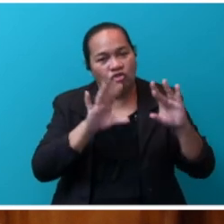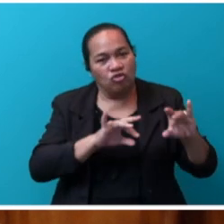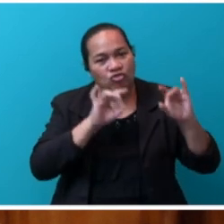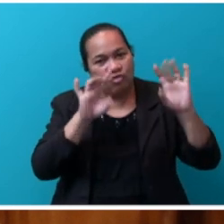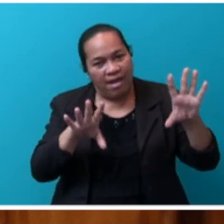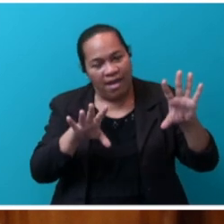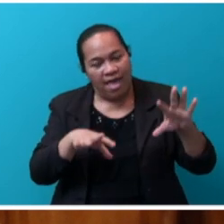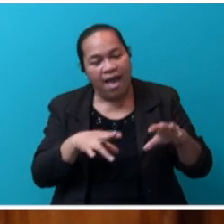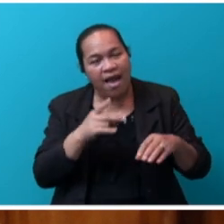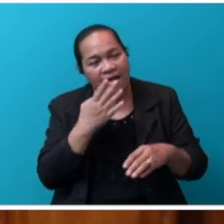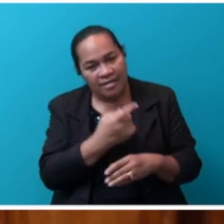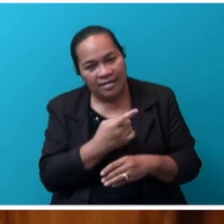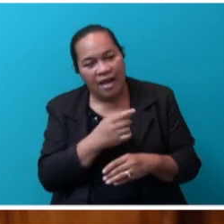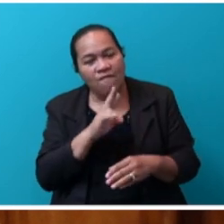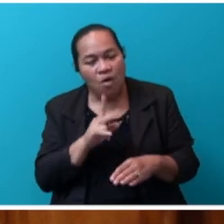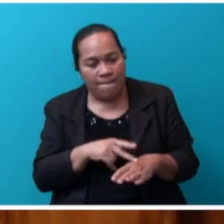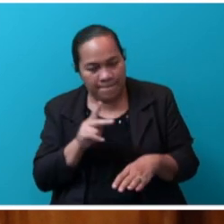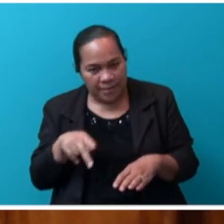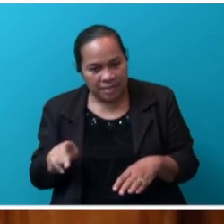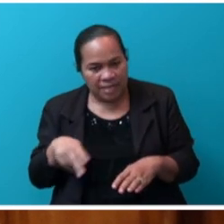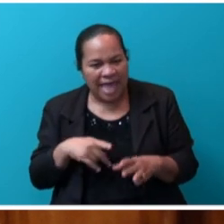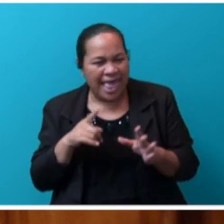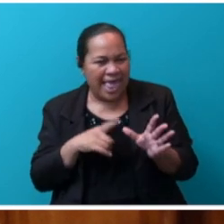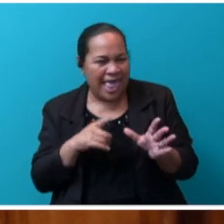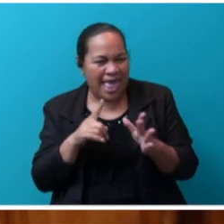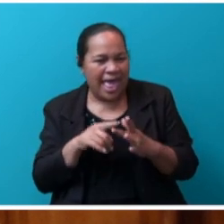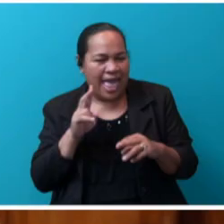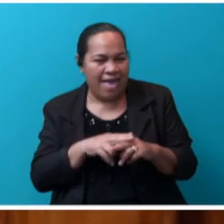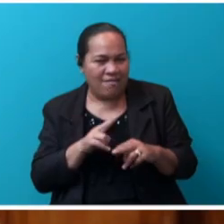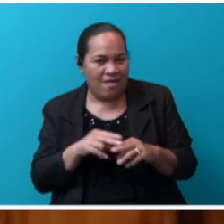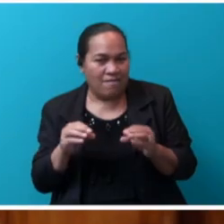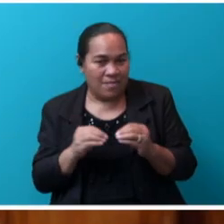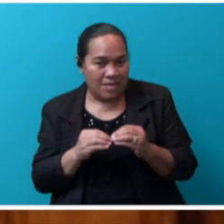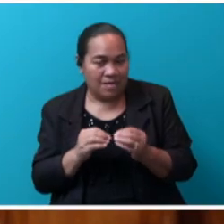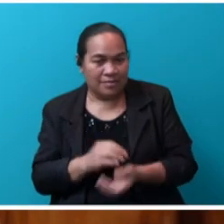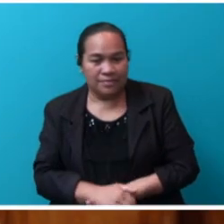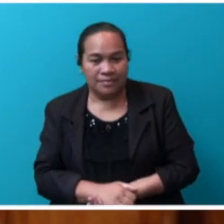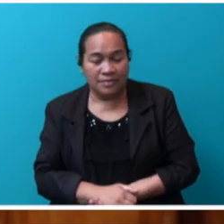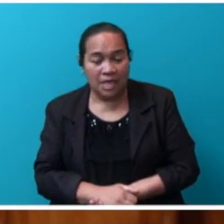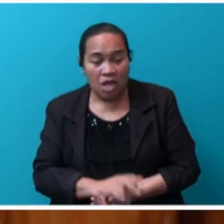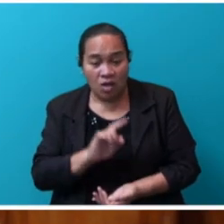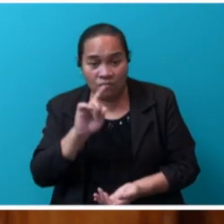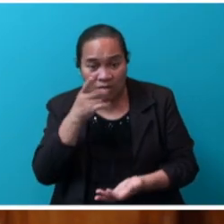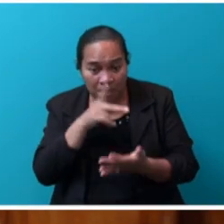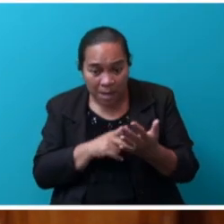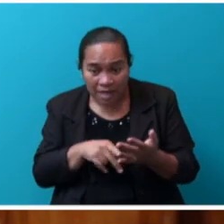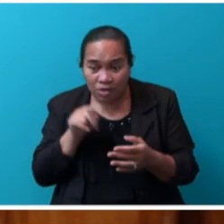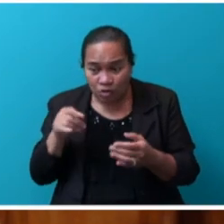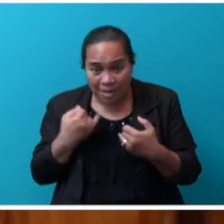Financing Facility for the Pacific, or AIFFP. As part of the first phase of the